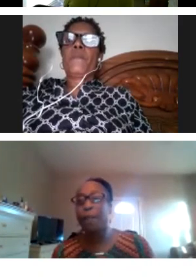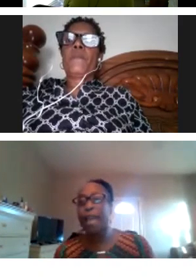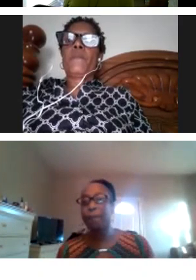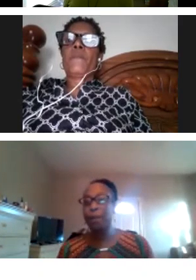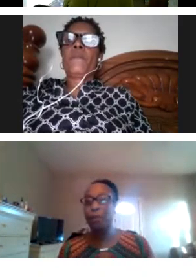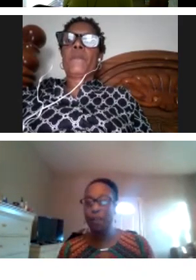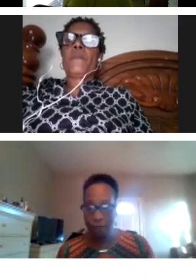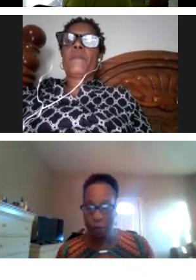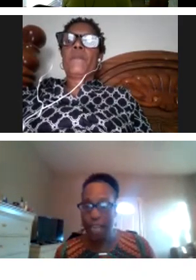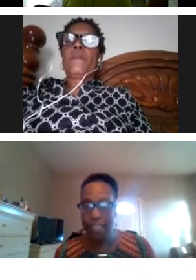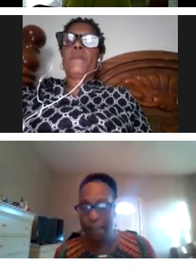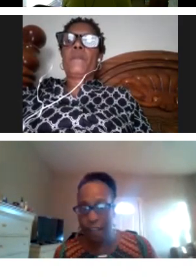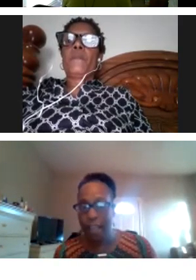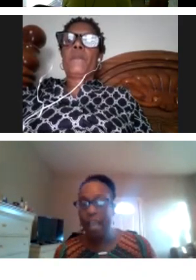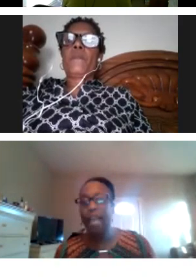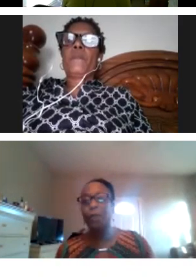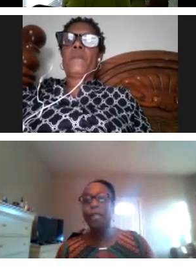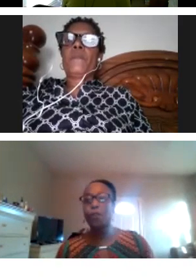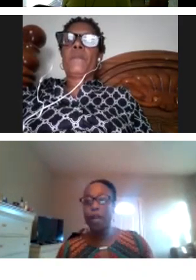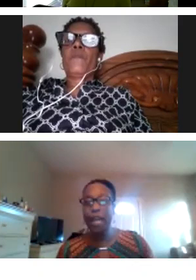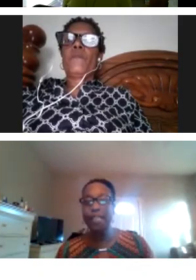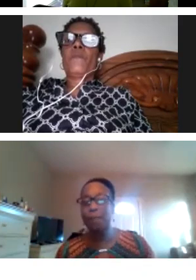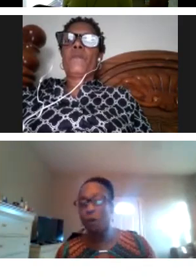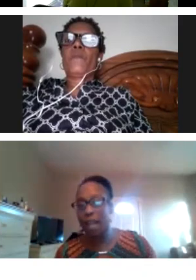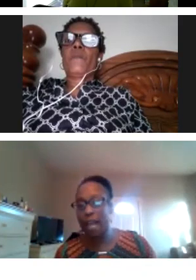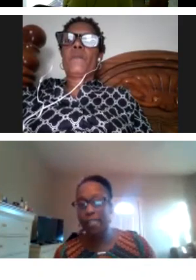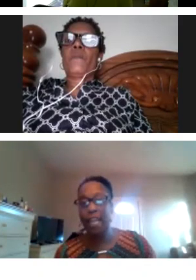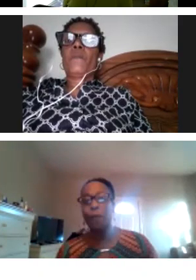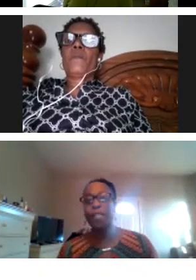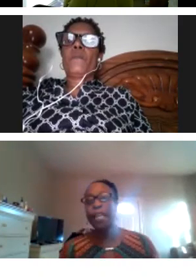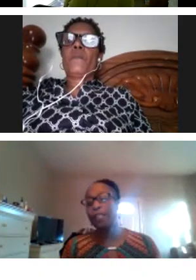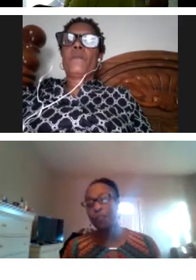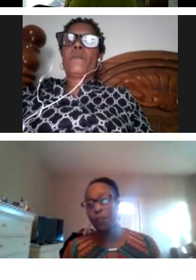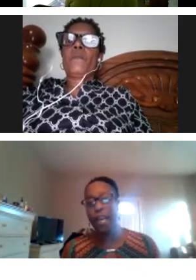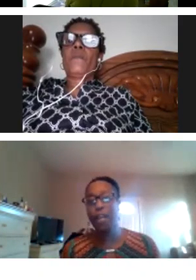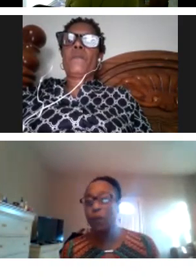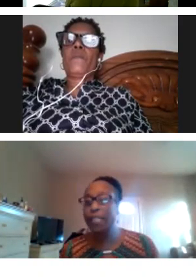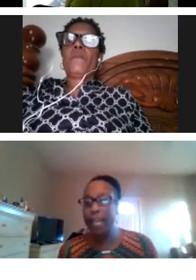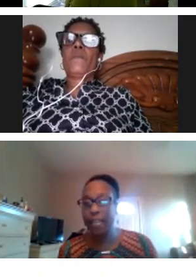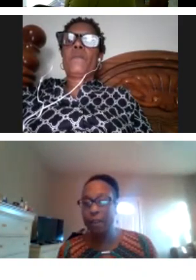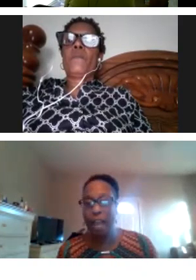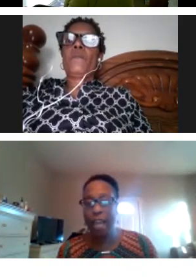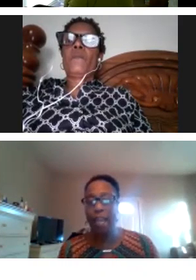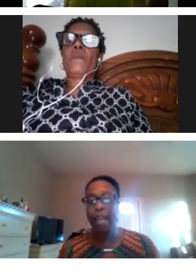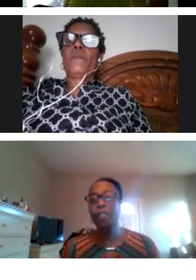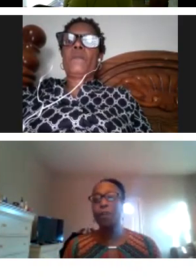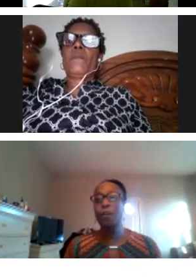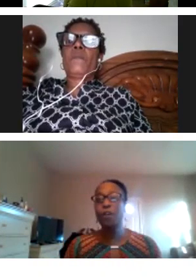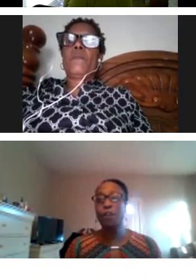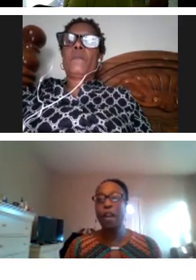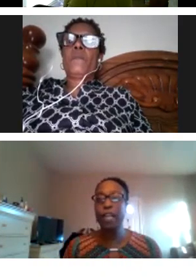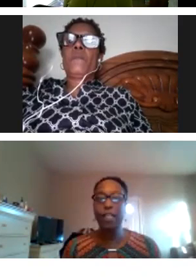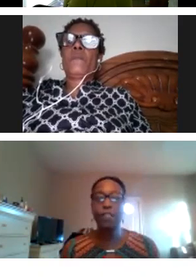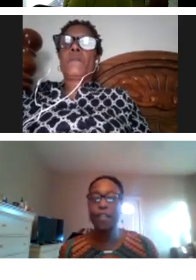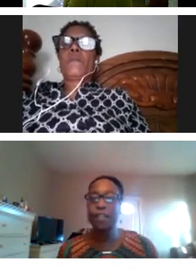issues impacting people living with HIV, as well as organize and mobilize. And we change the story and who's telling it, right? So we're no